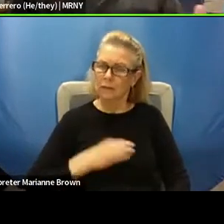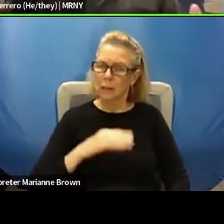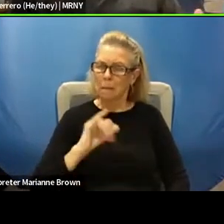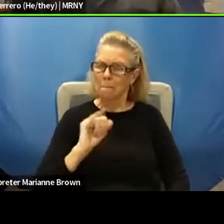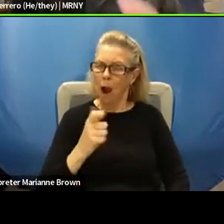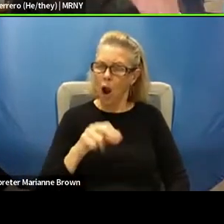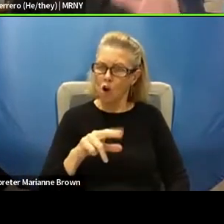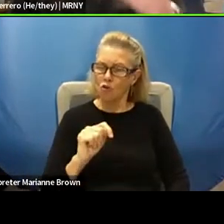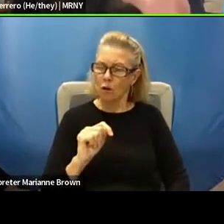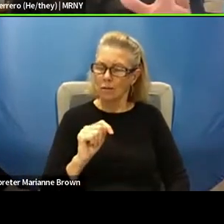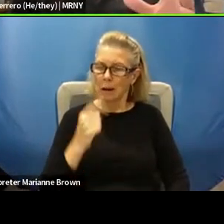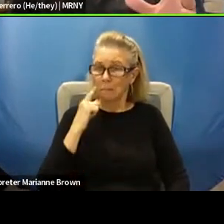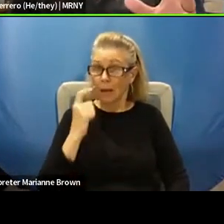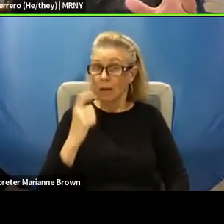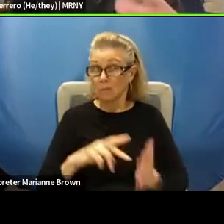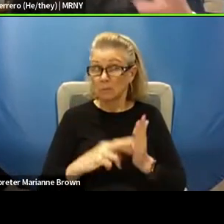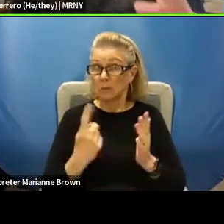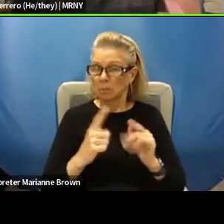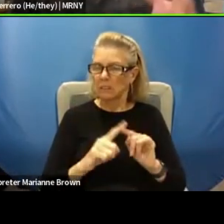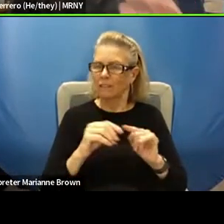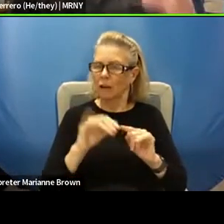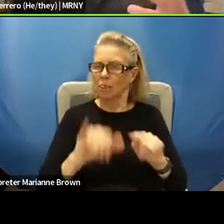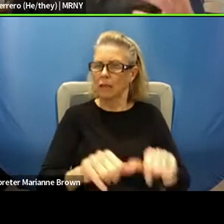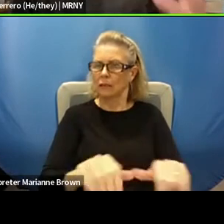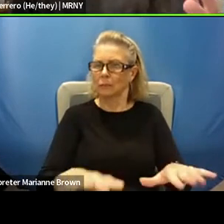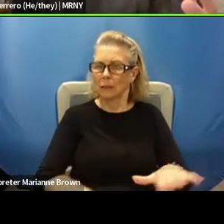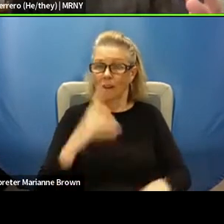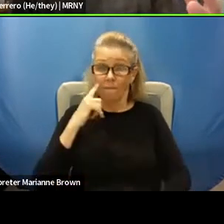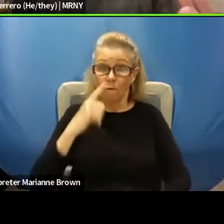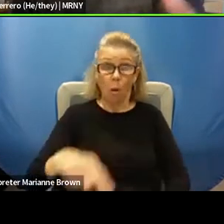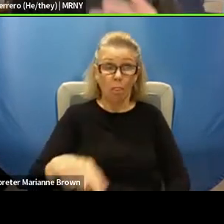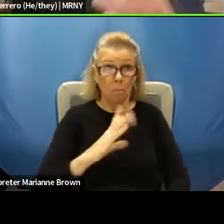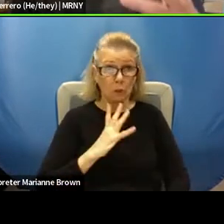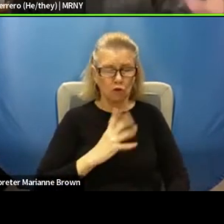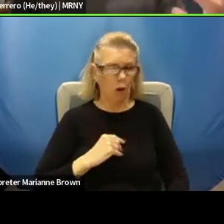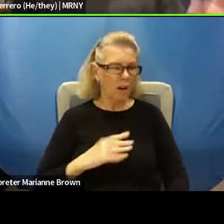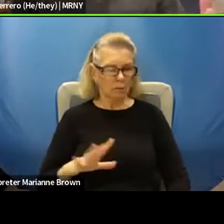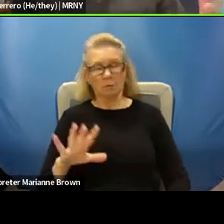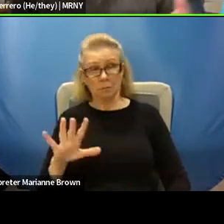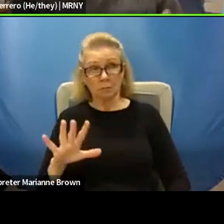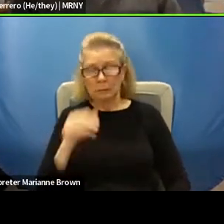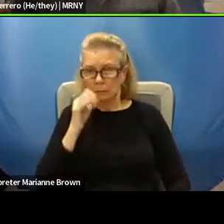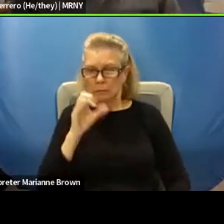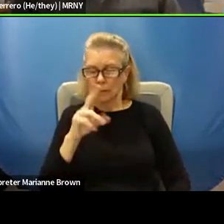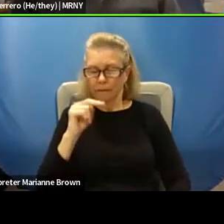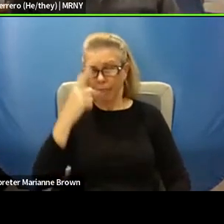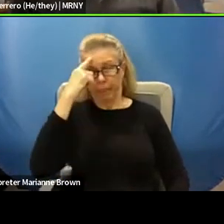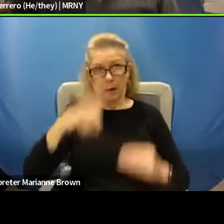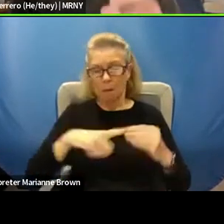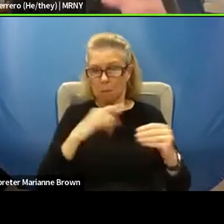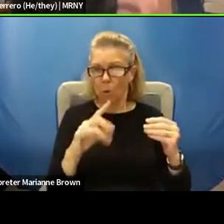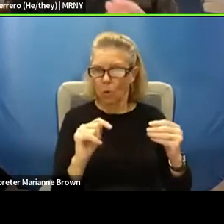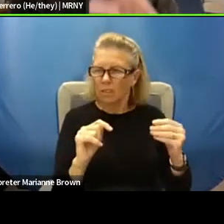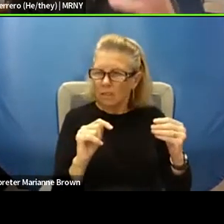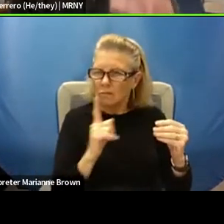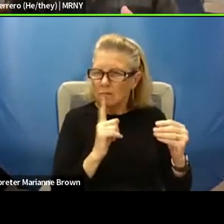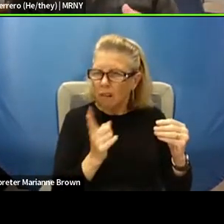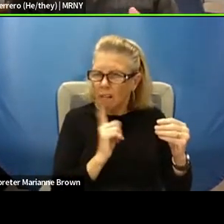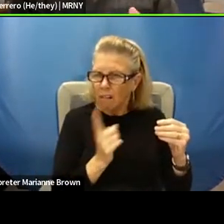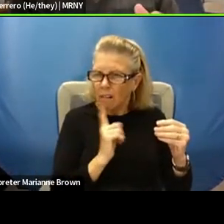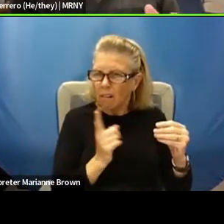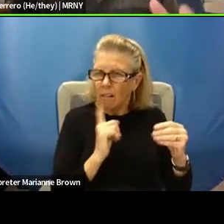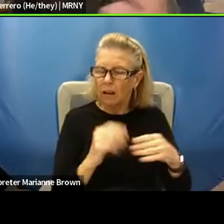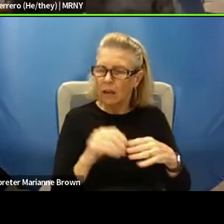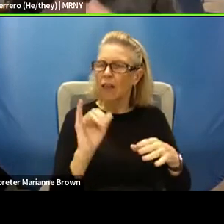differently in that space, because in that space, trans folks haven't even existed to even take that light. So I think for me,